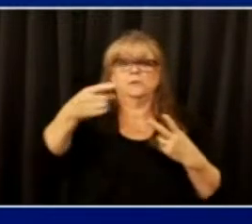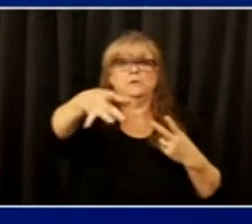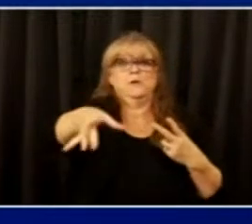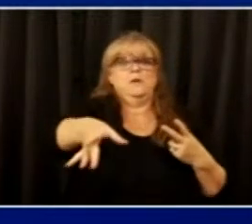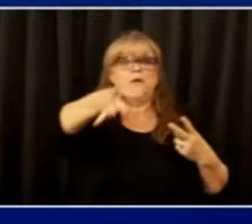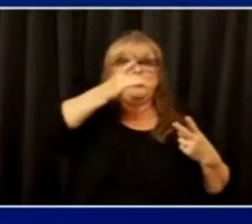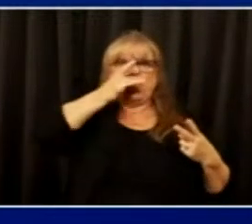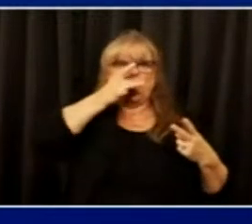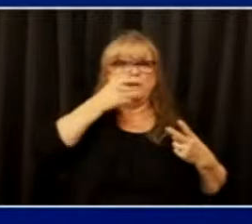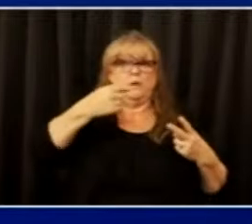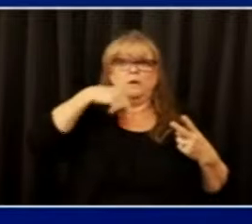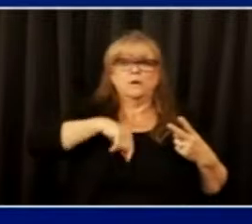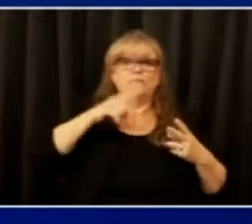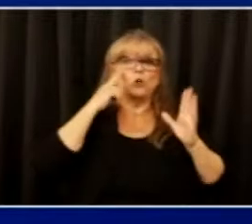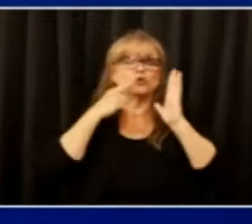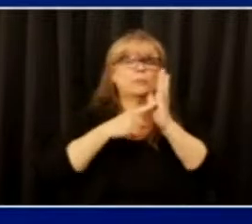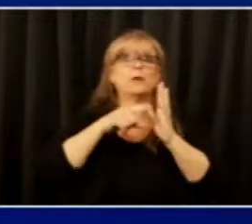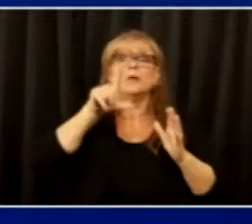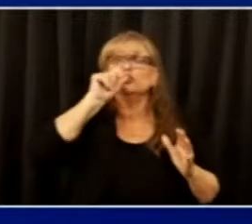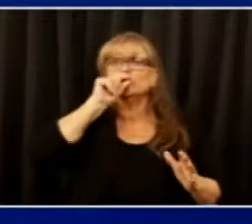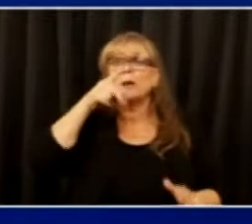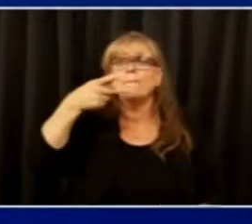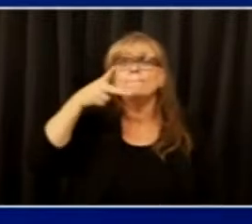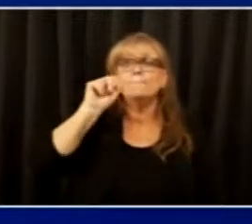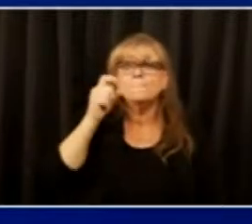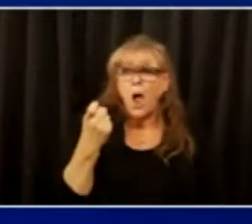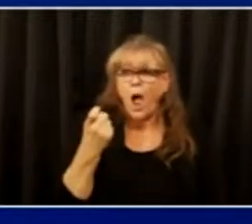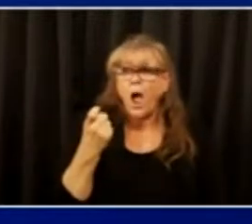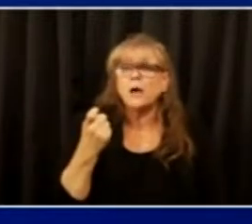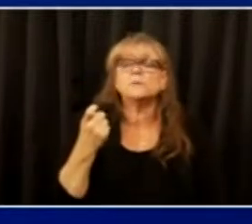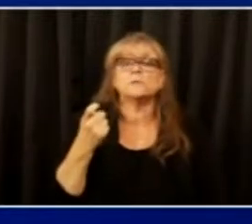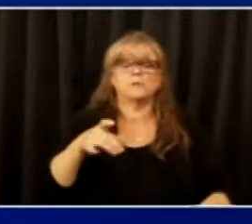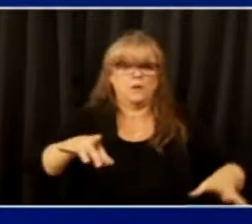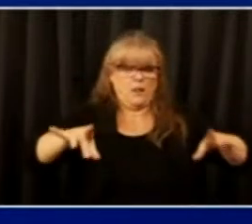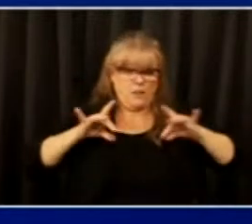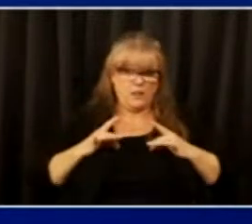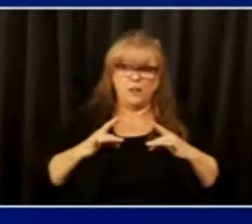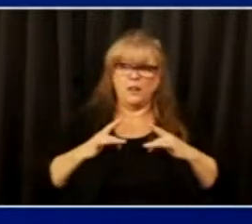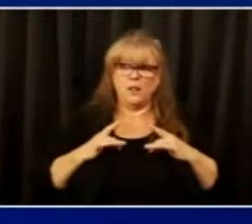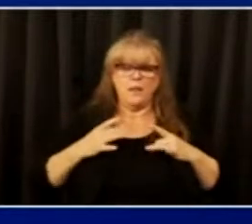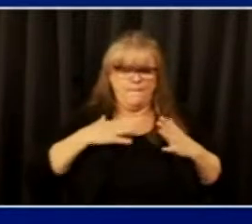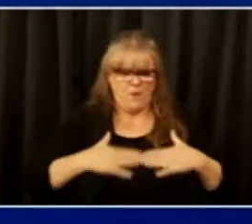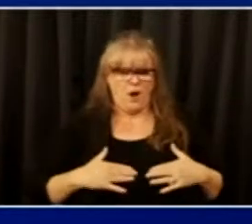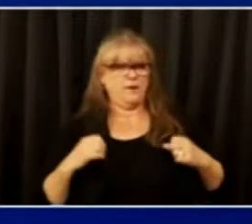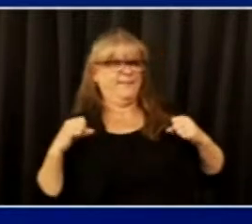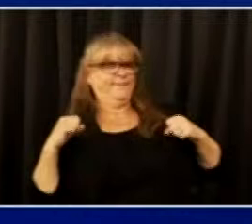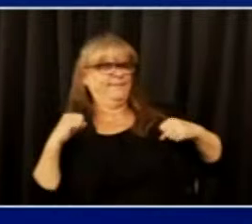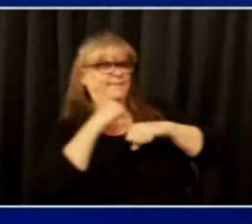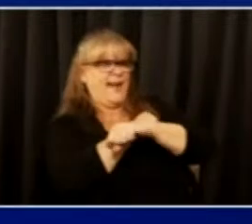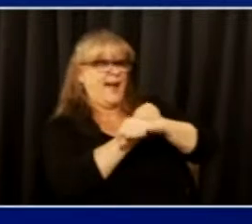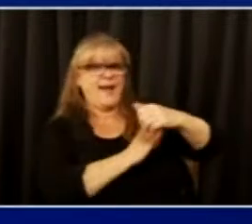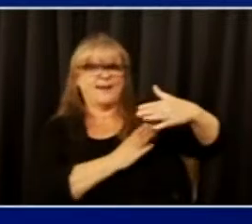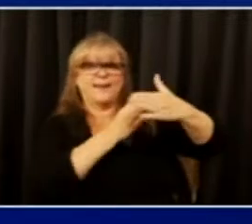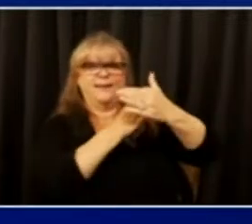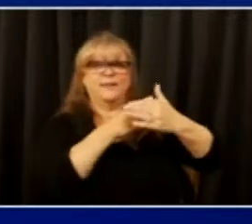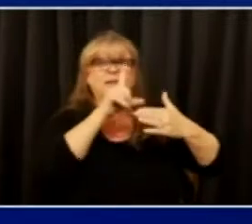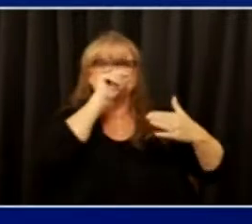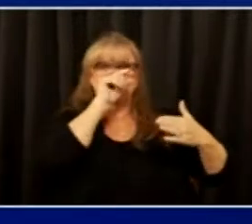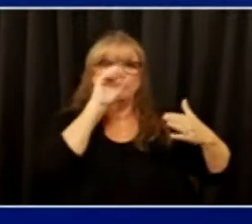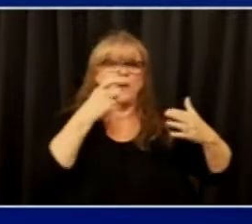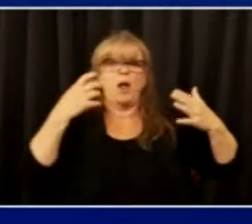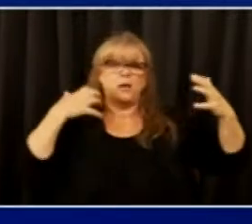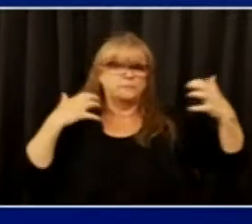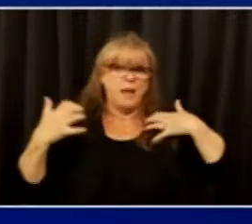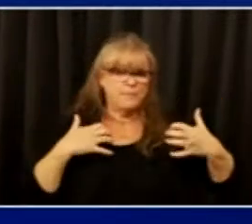is trying to fight off this virus, giving you fevers, and you may have a rash. And then once it's gotten to know